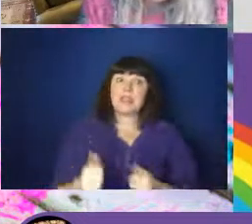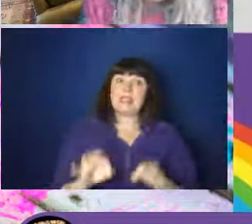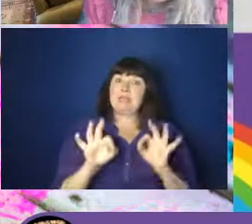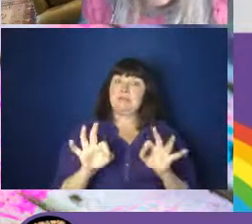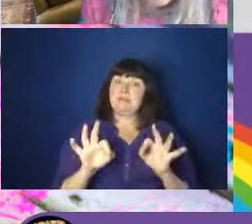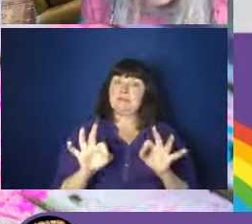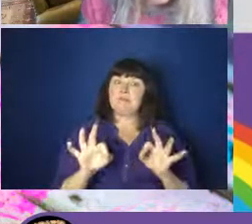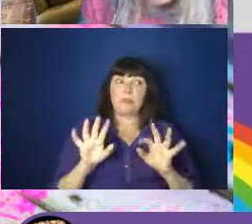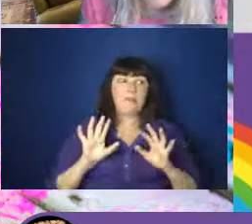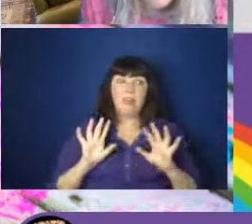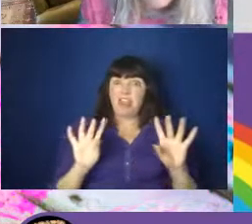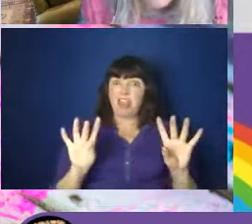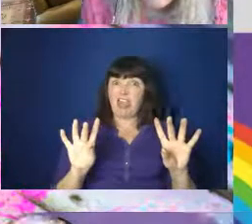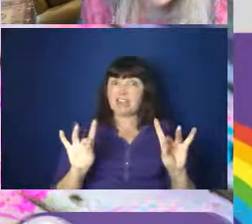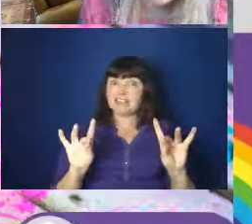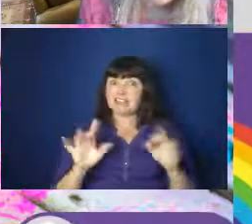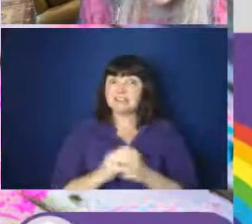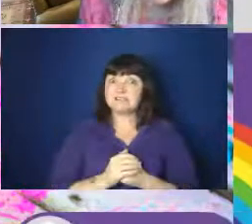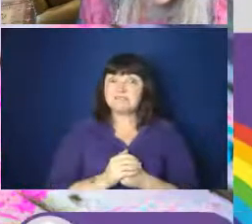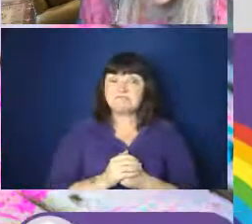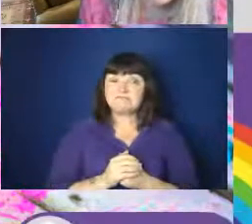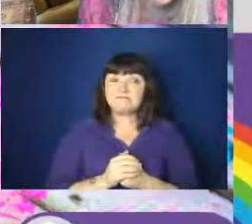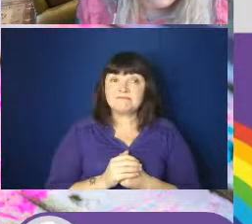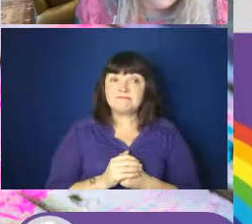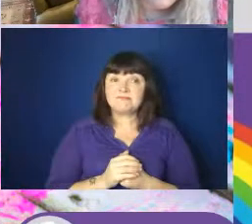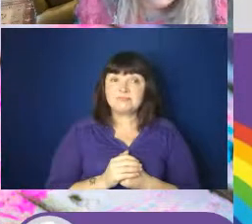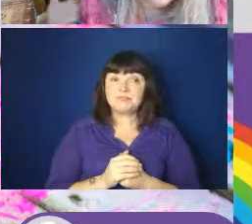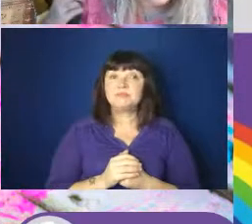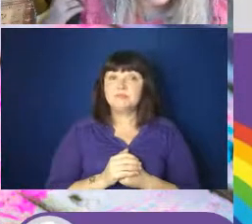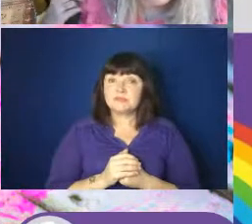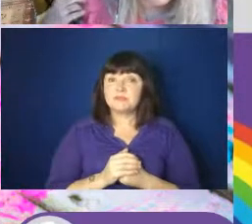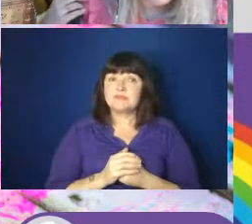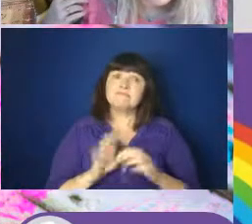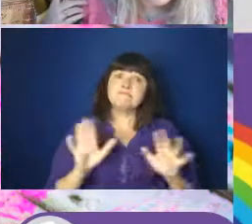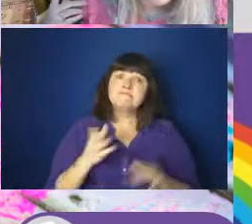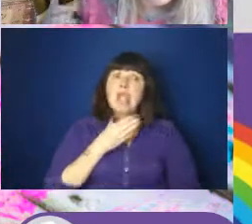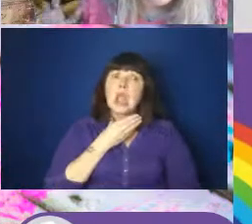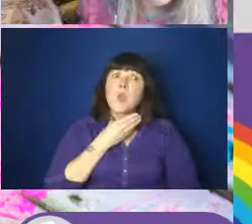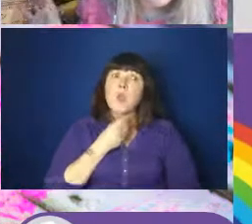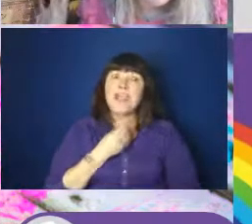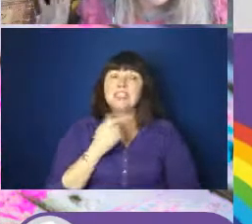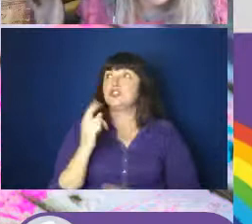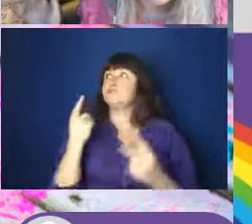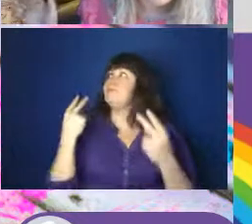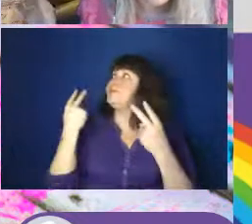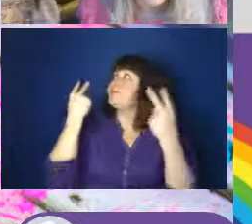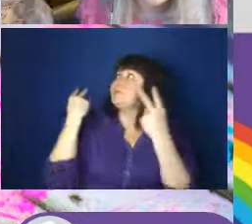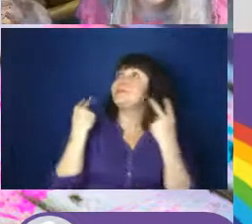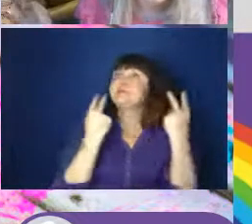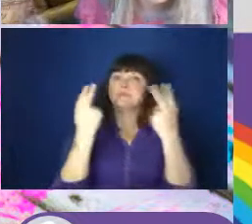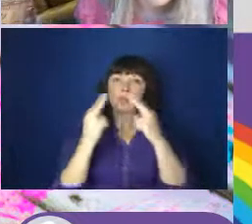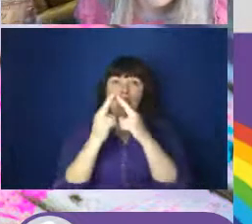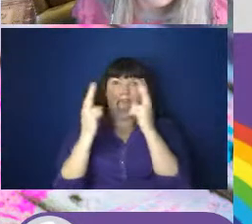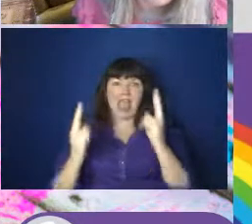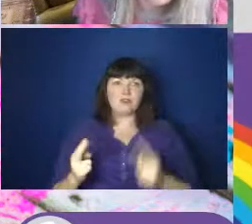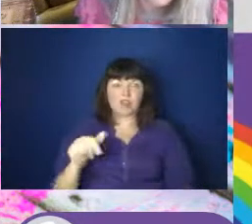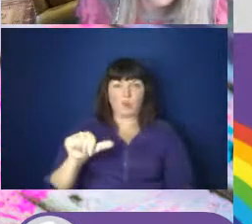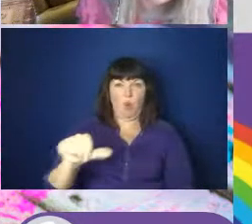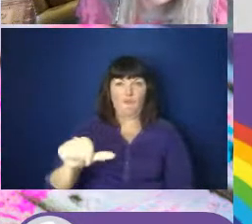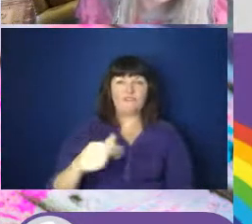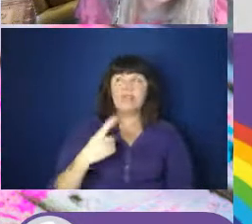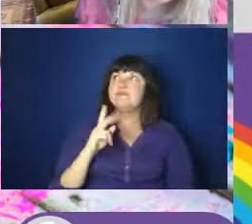That's kind of it, I'm afraid. I really wish this was my actual house and I was going to go back to this fancy lifestyle,